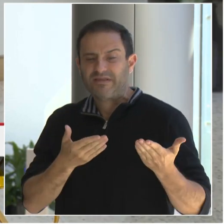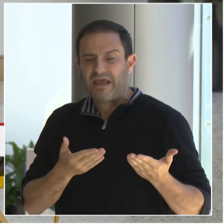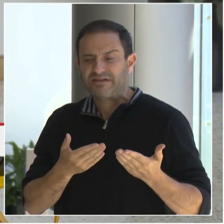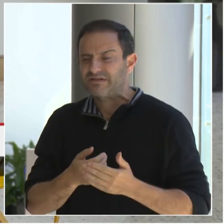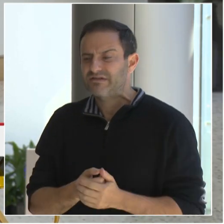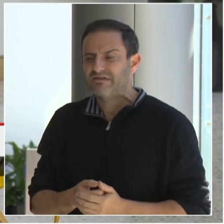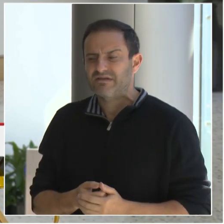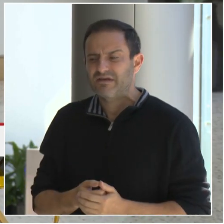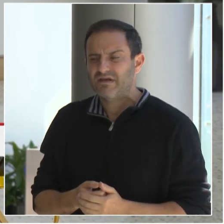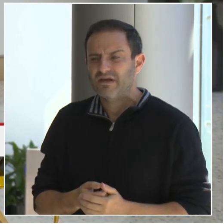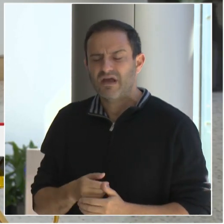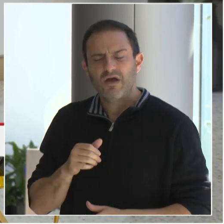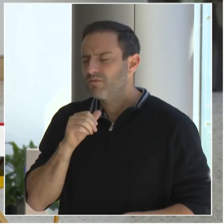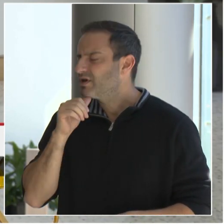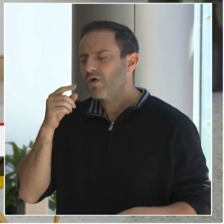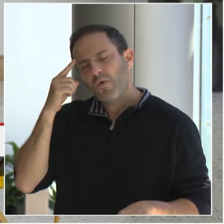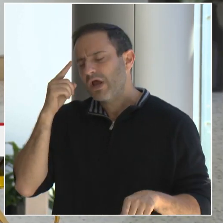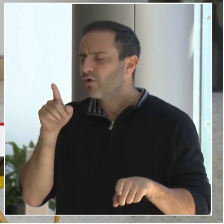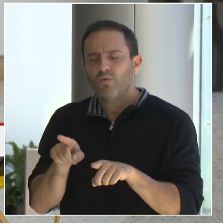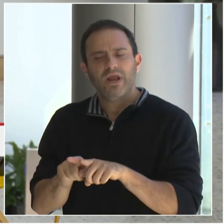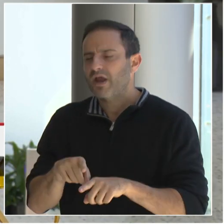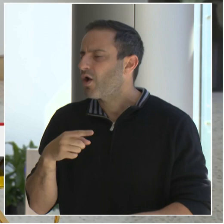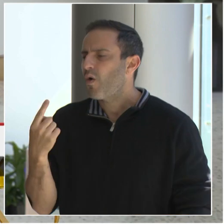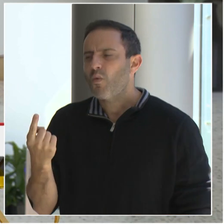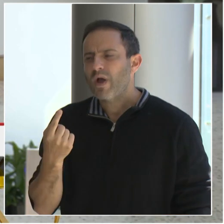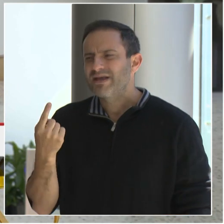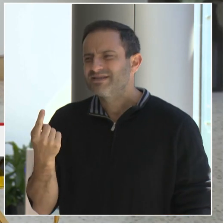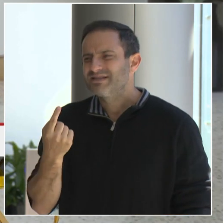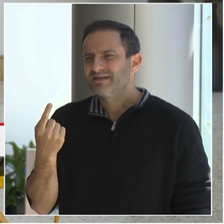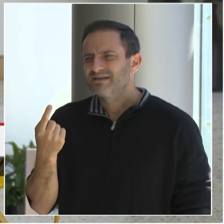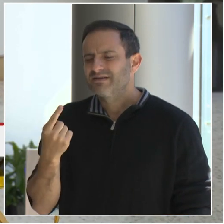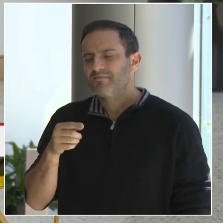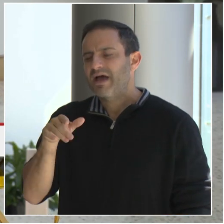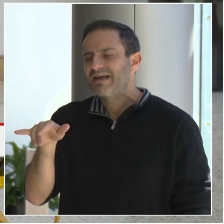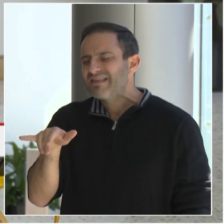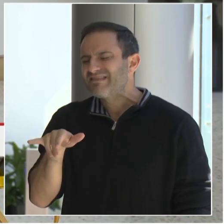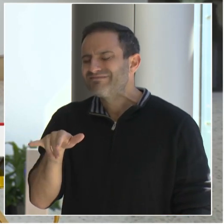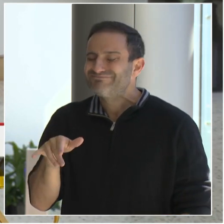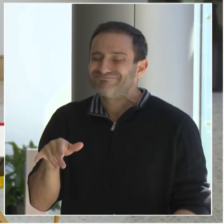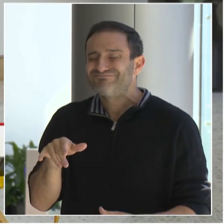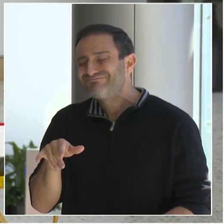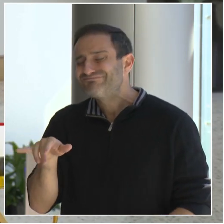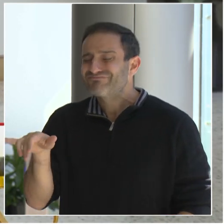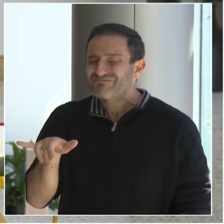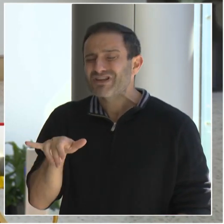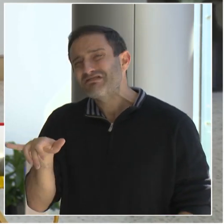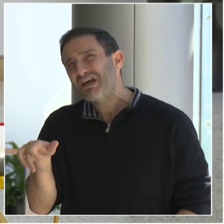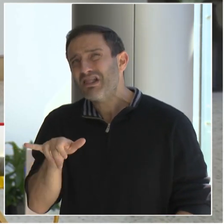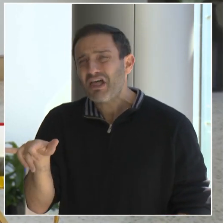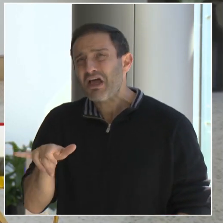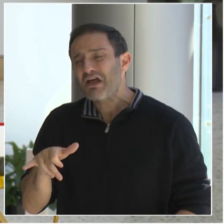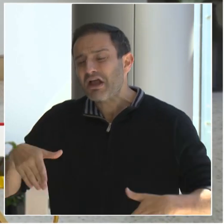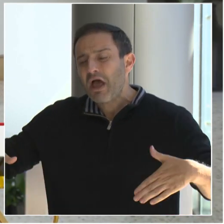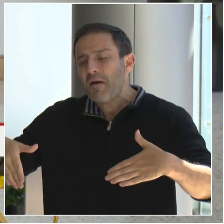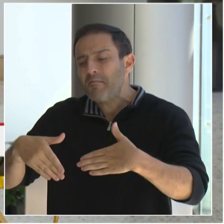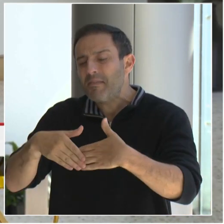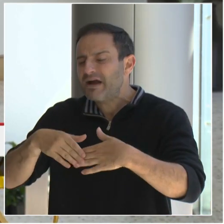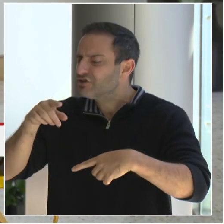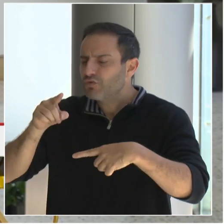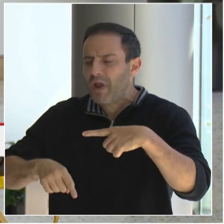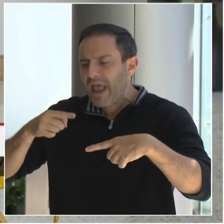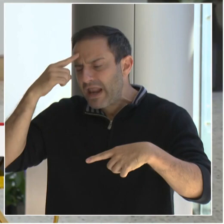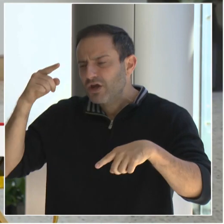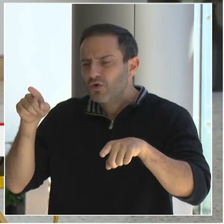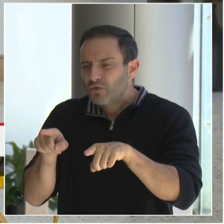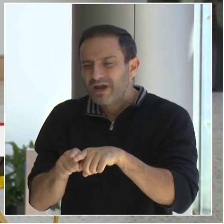we haven't agreed all the time, but it's like a marriage. You don't agree all the time, but we haven't applied for